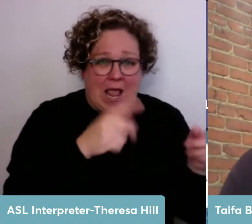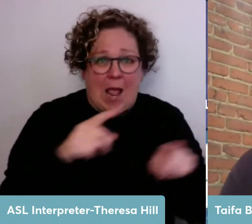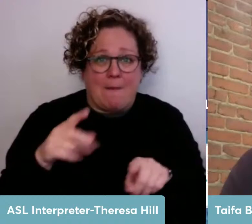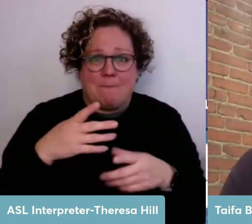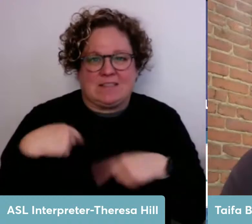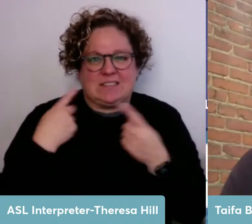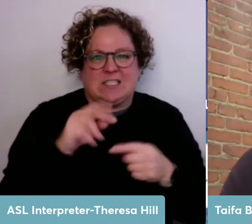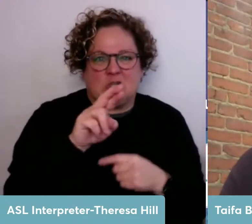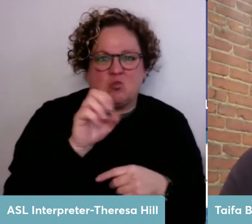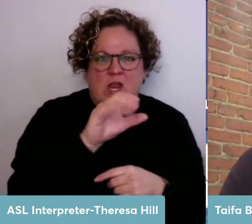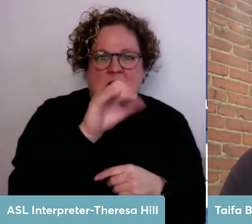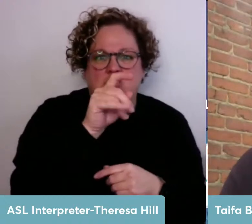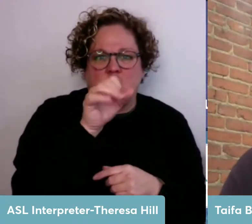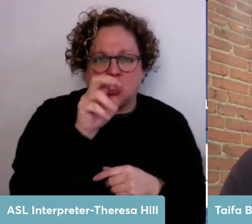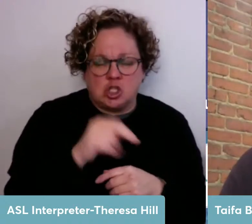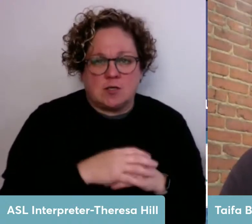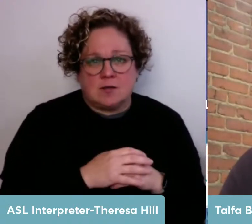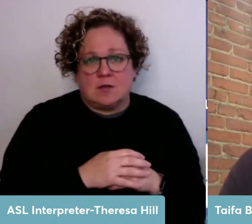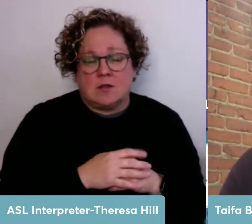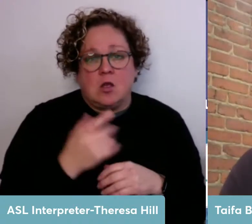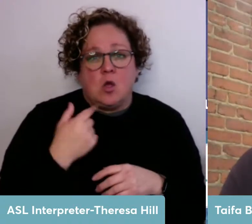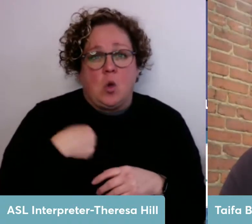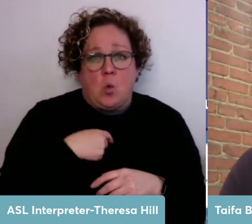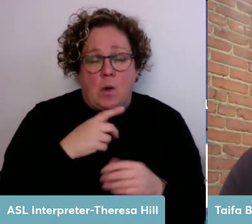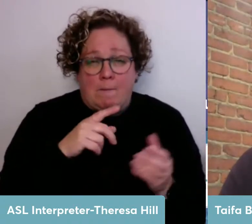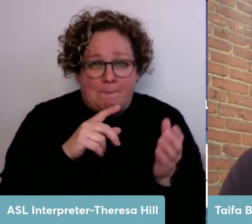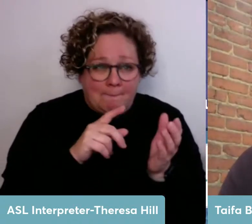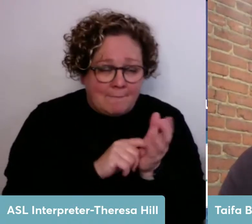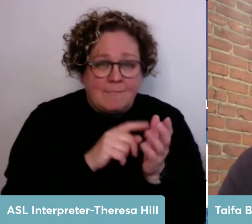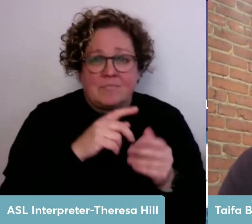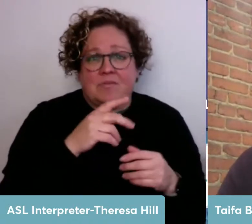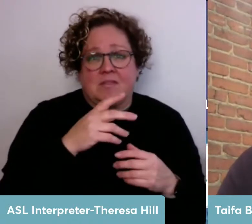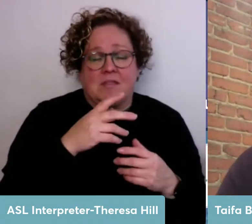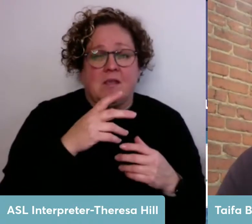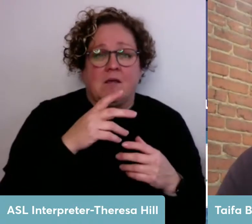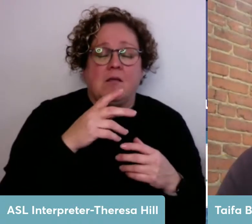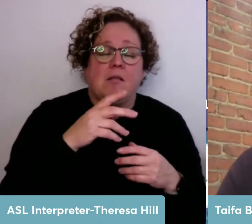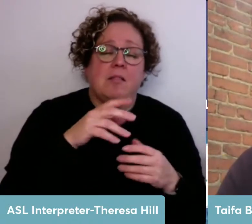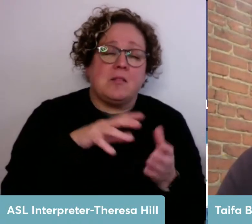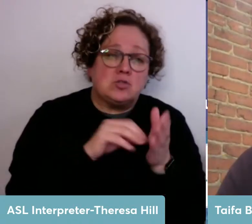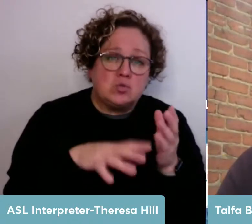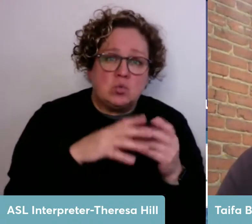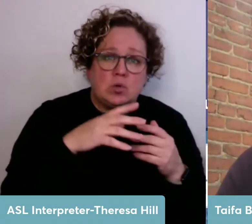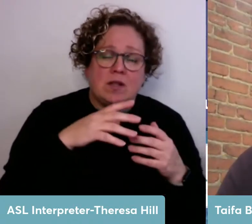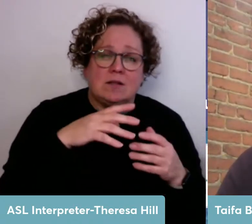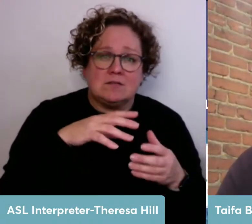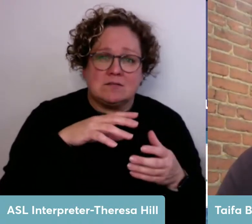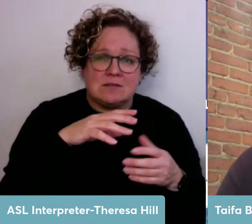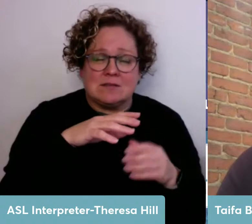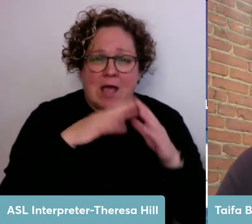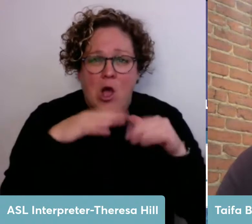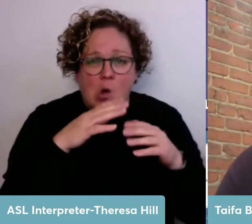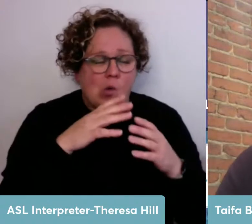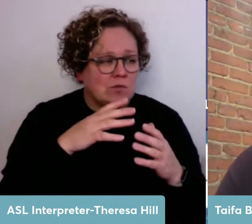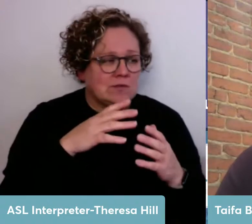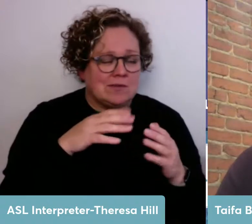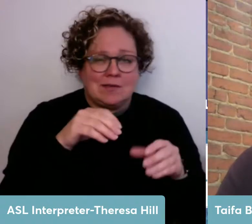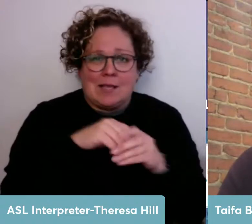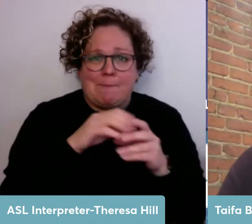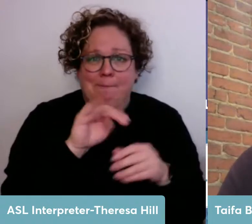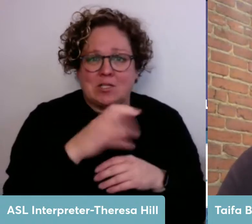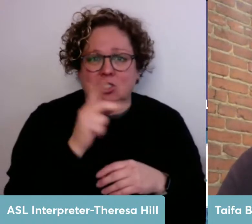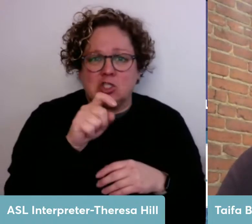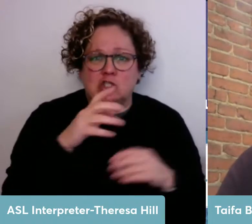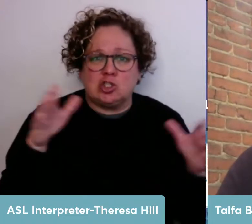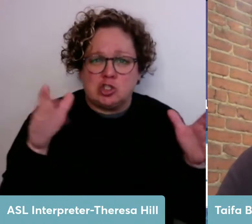of how reducing student debt in Michigan should shrink or would shrink the racial wealth gap. And we are proud in